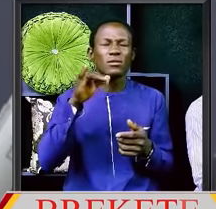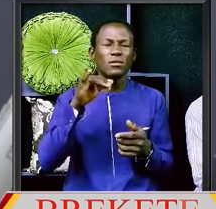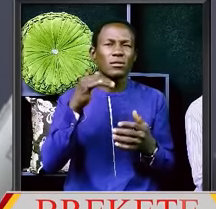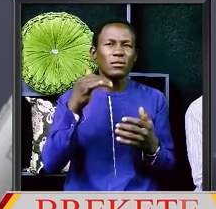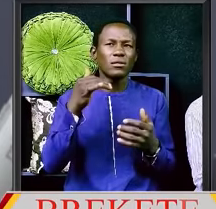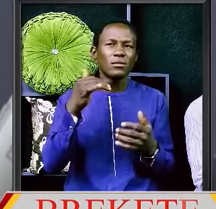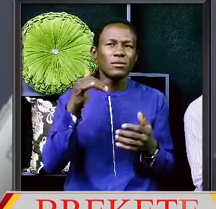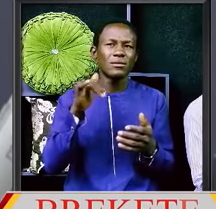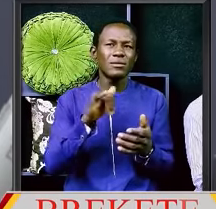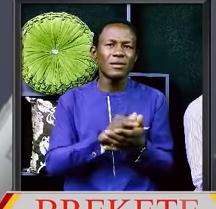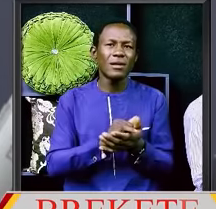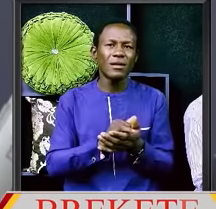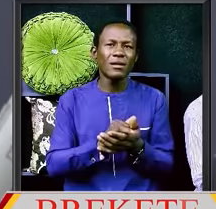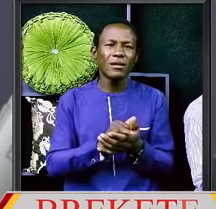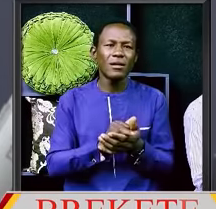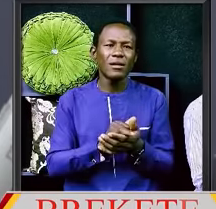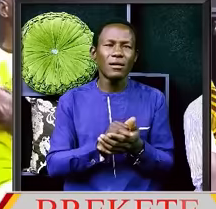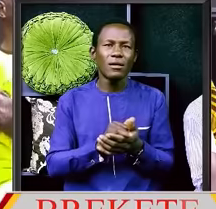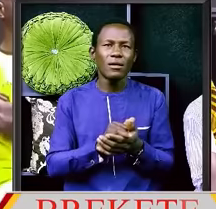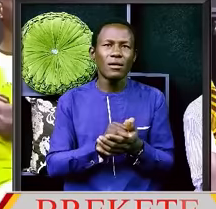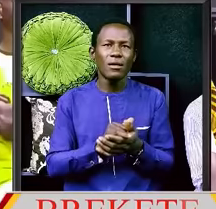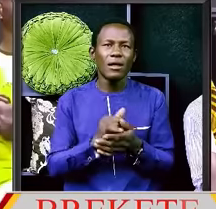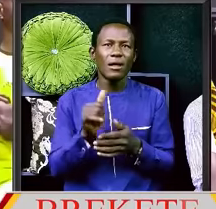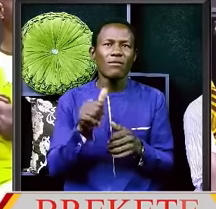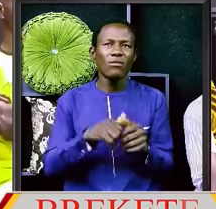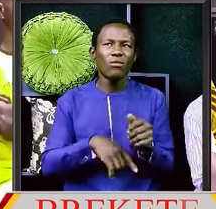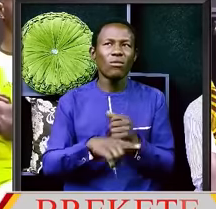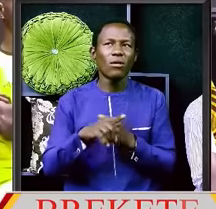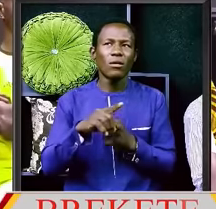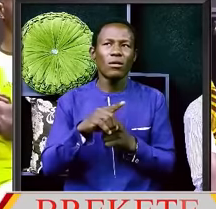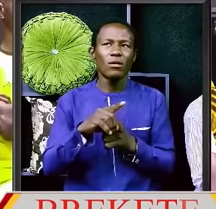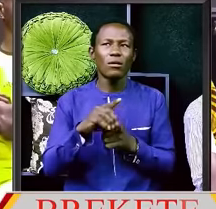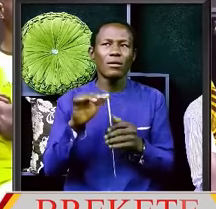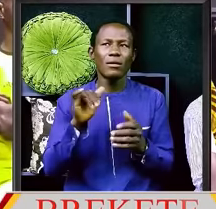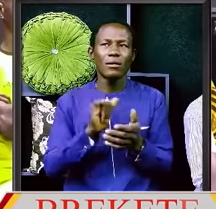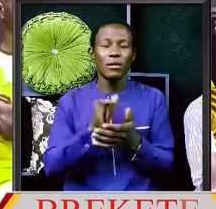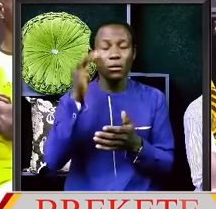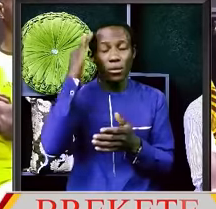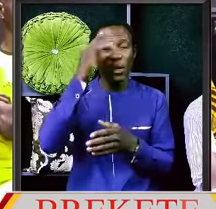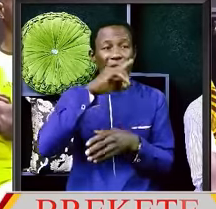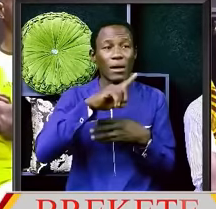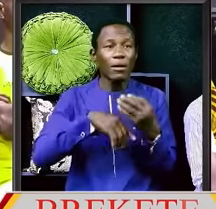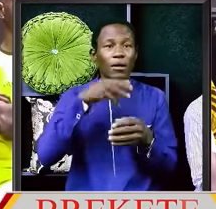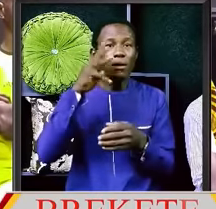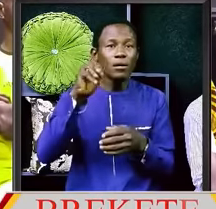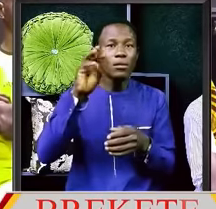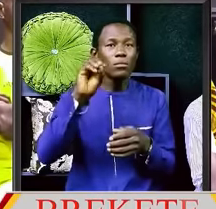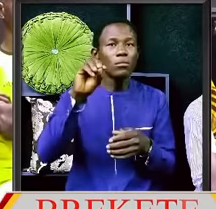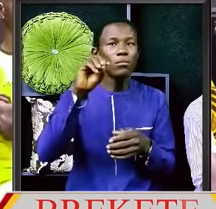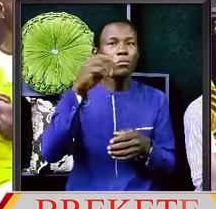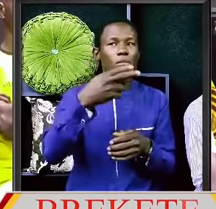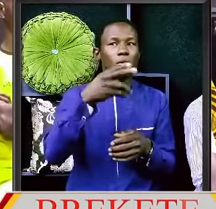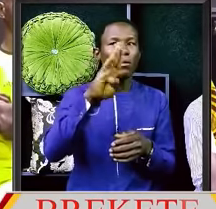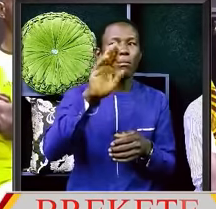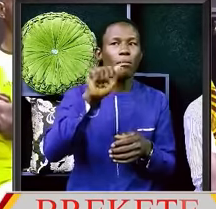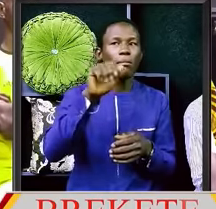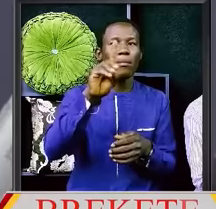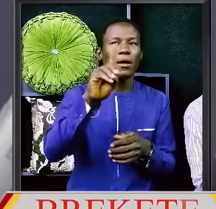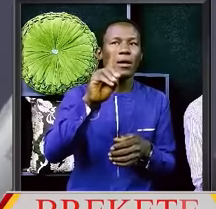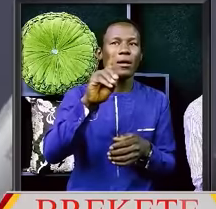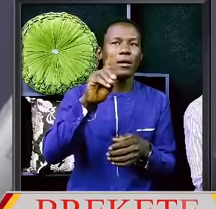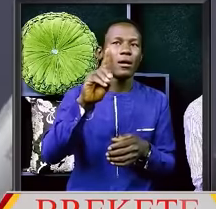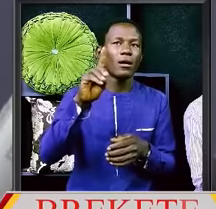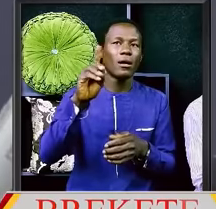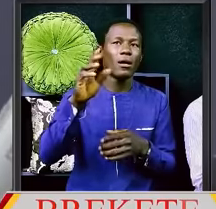the world, we are all touched by Mohbad's case. And the fact that they've been able to bring it to Abuja, we appreciate